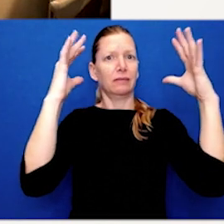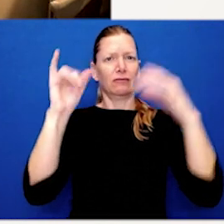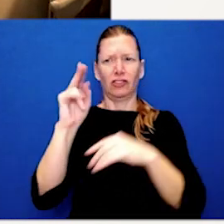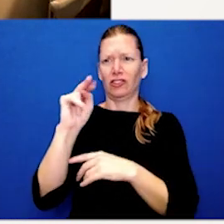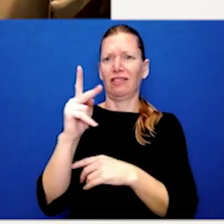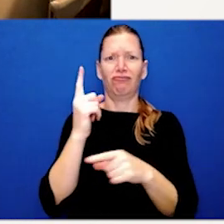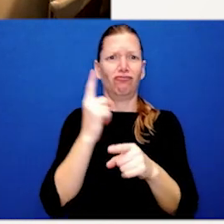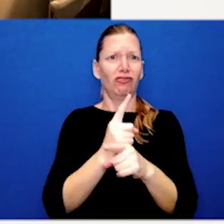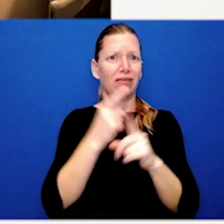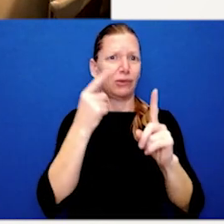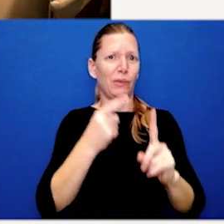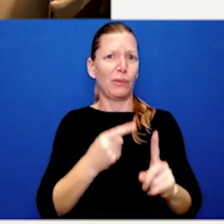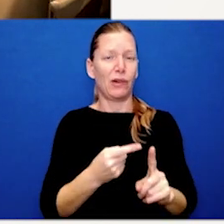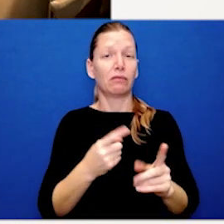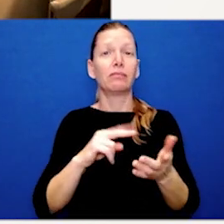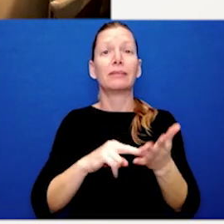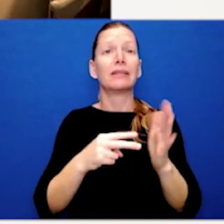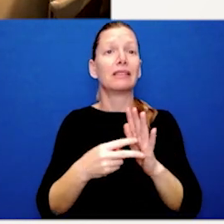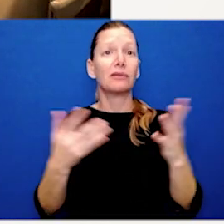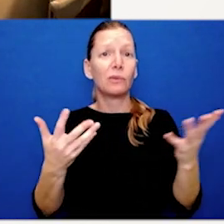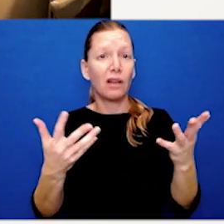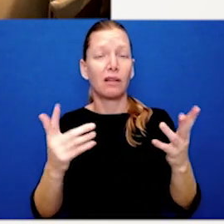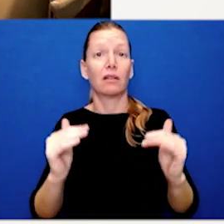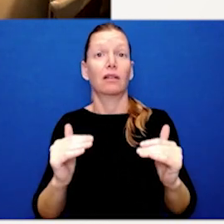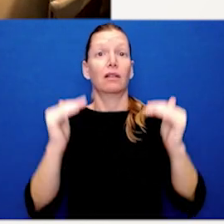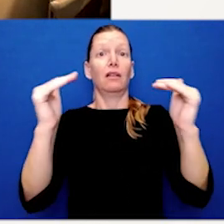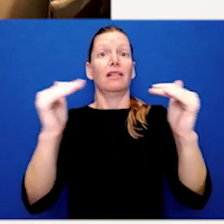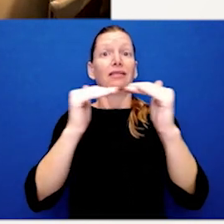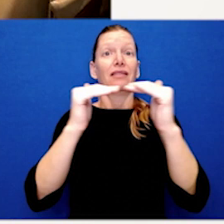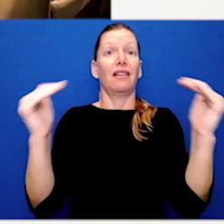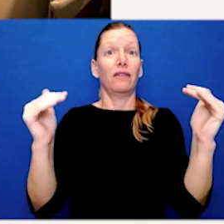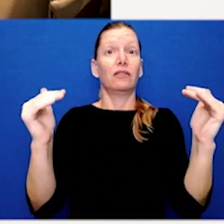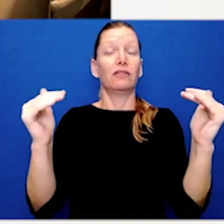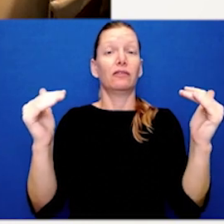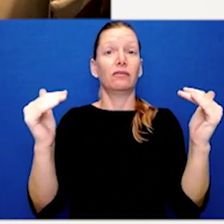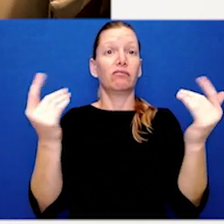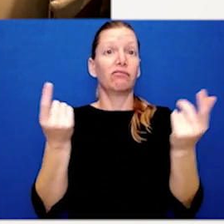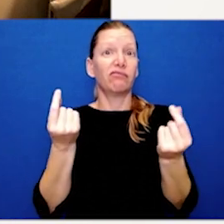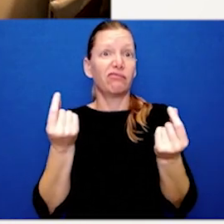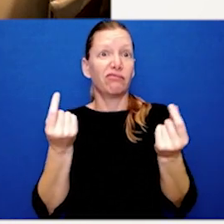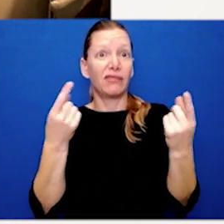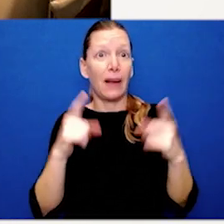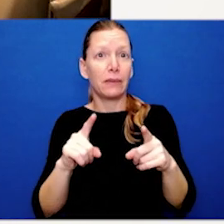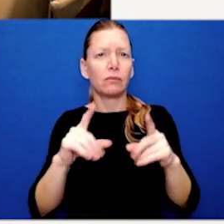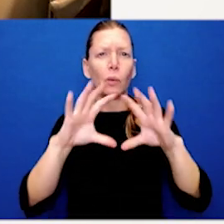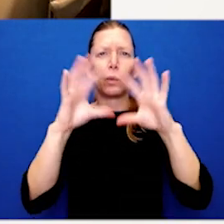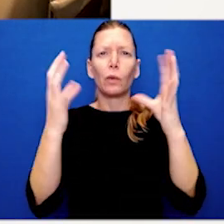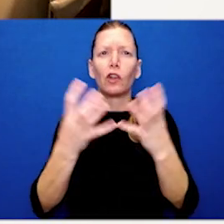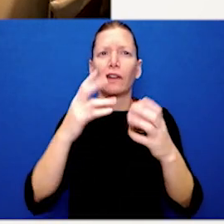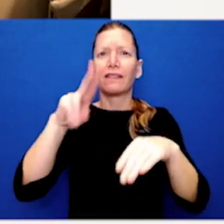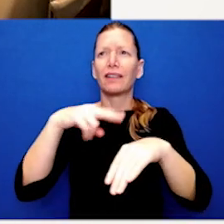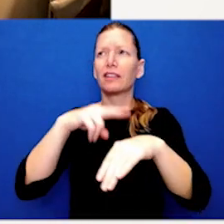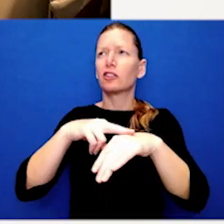right. Well, that also means, really, when you take it to the next stage, that the world of